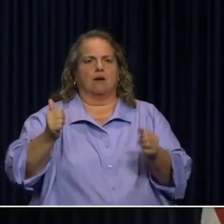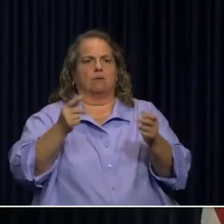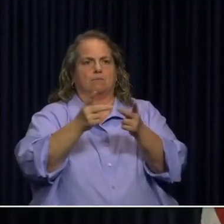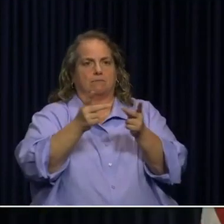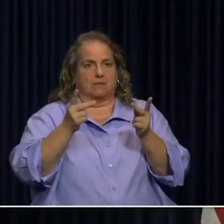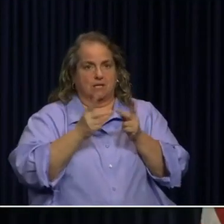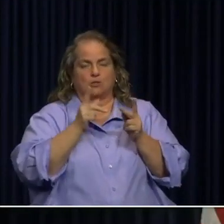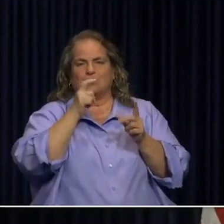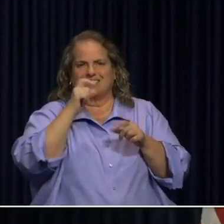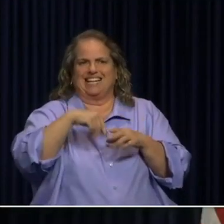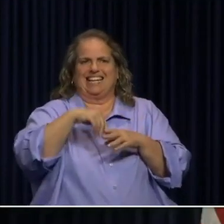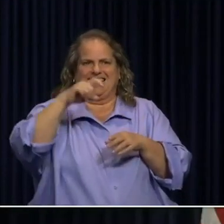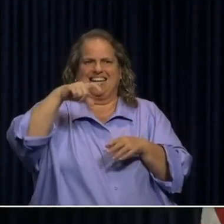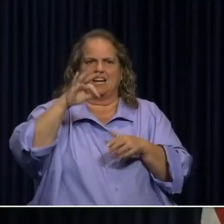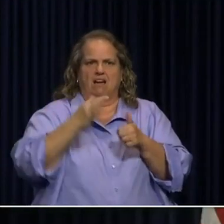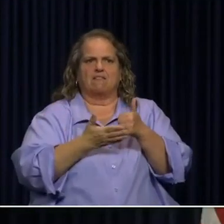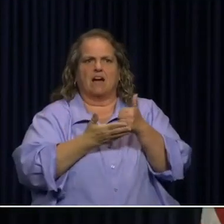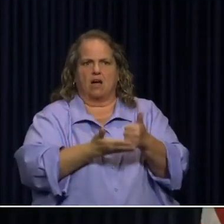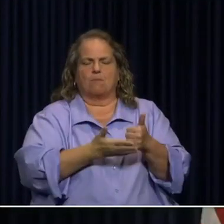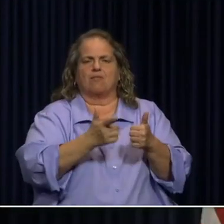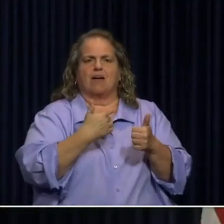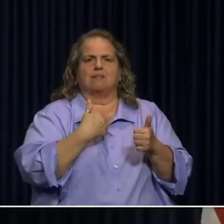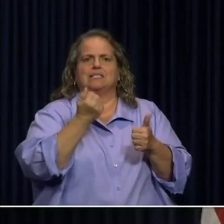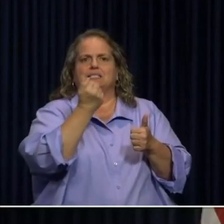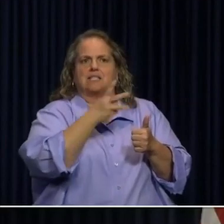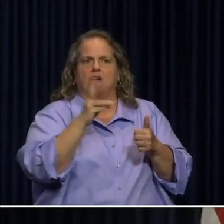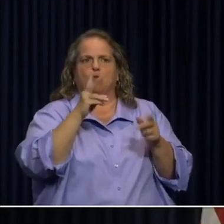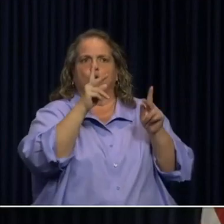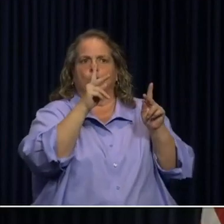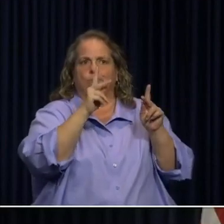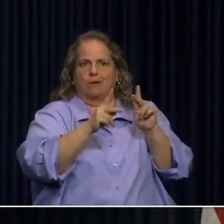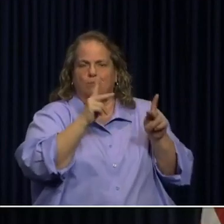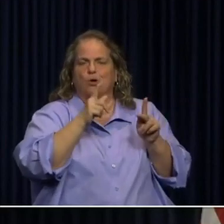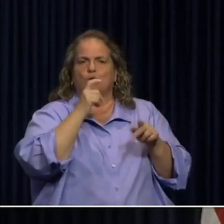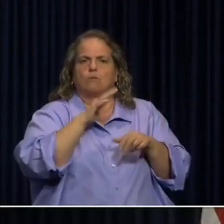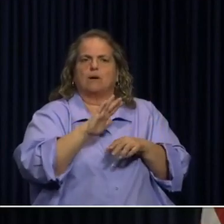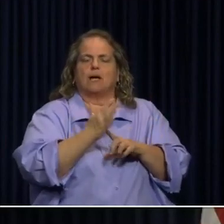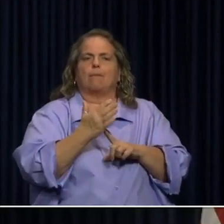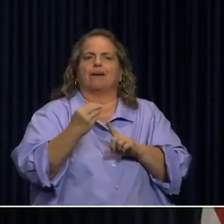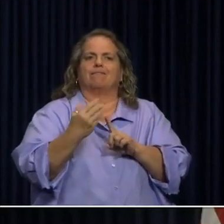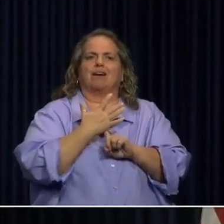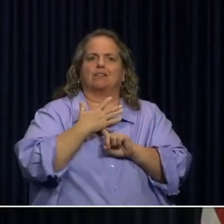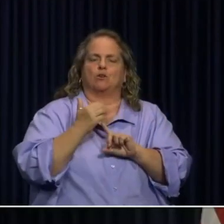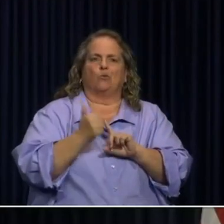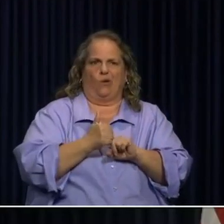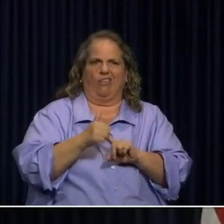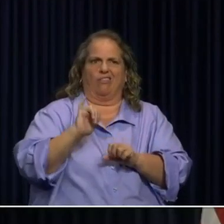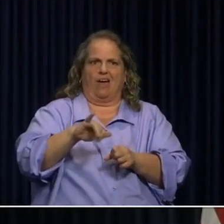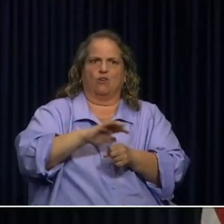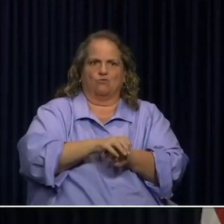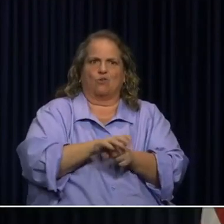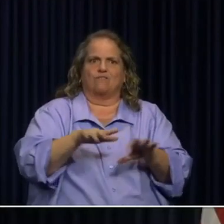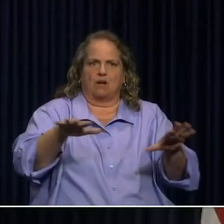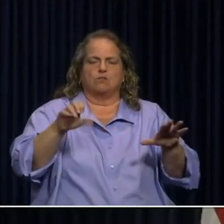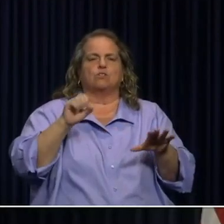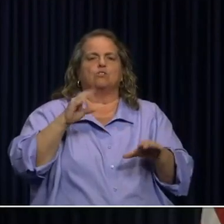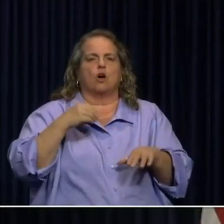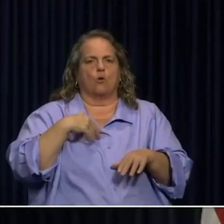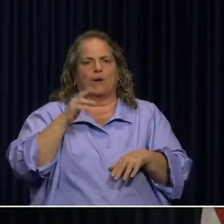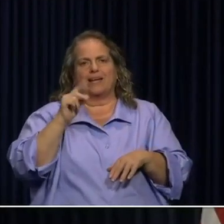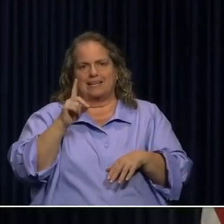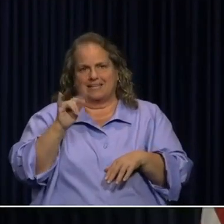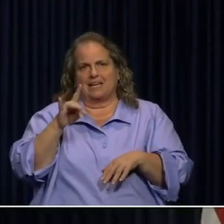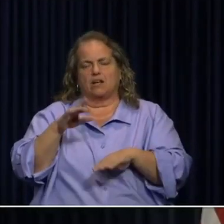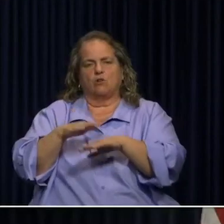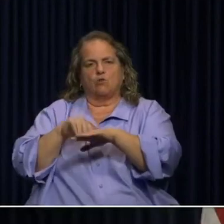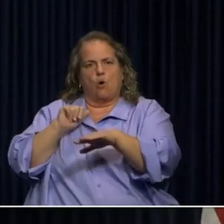help, where they have a number of individuals who've become infected with the coronavirus. And so we have called up the first cohort of volunteers.